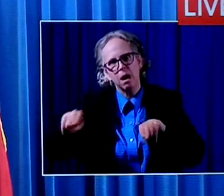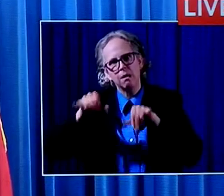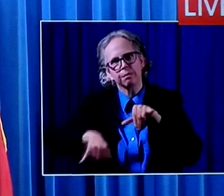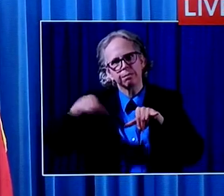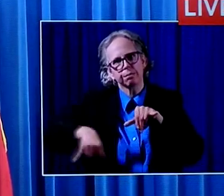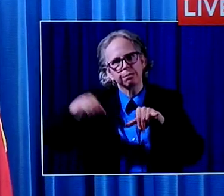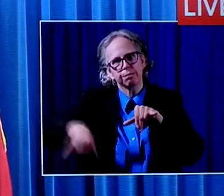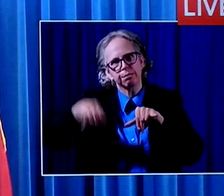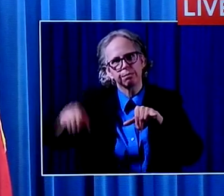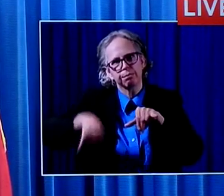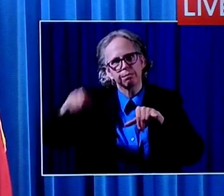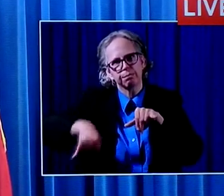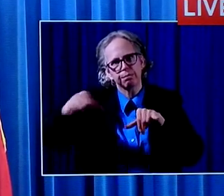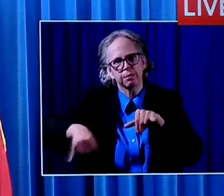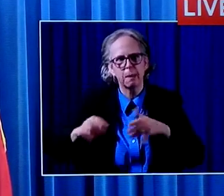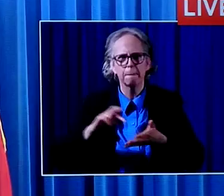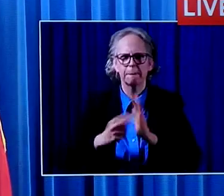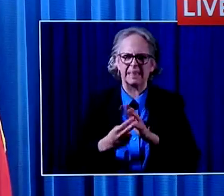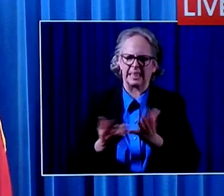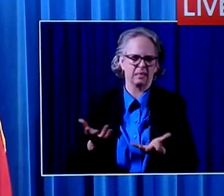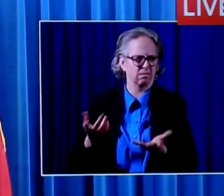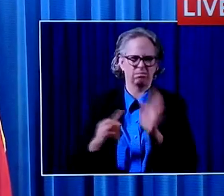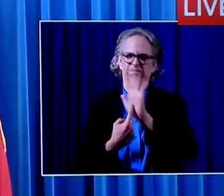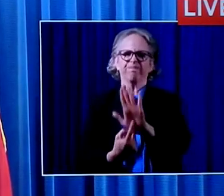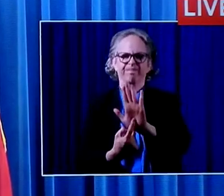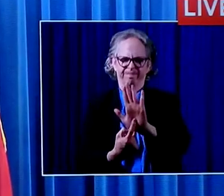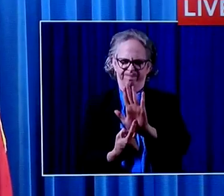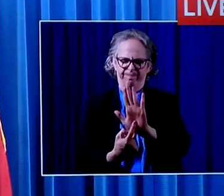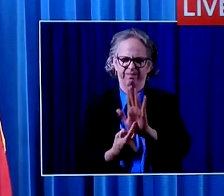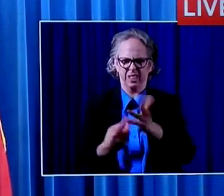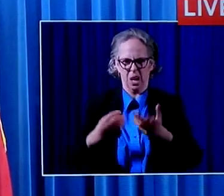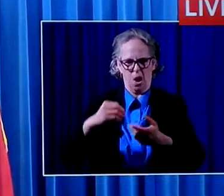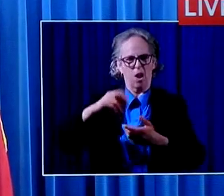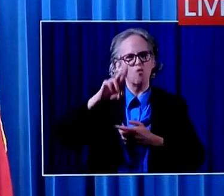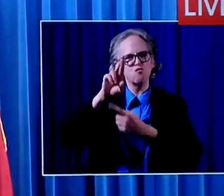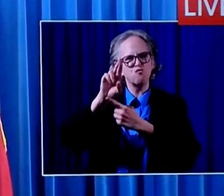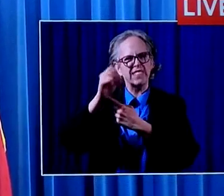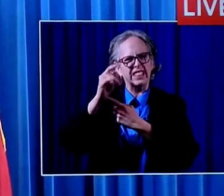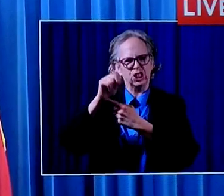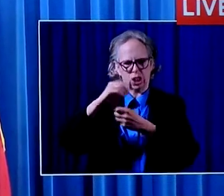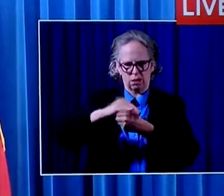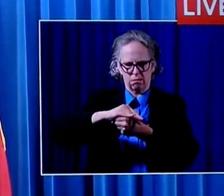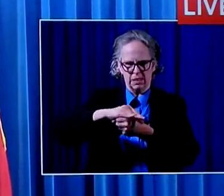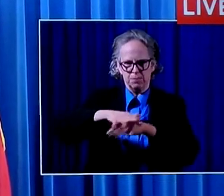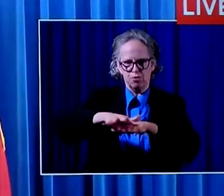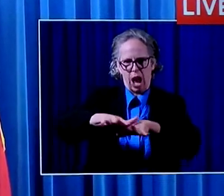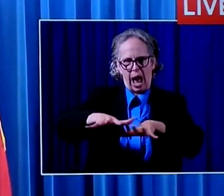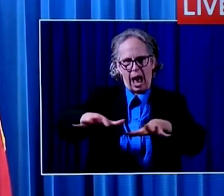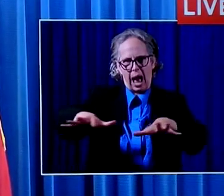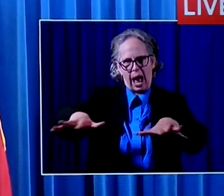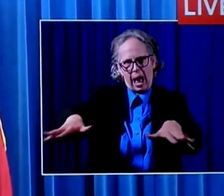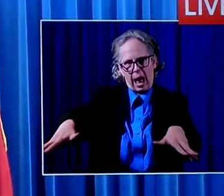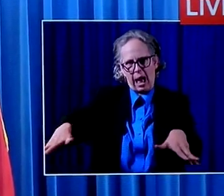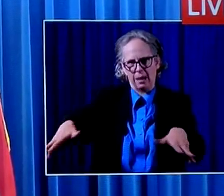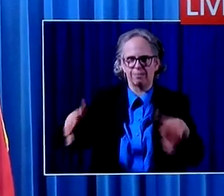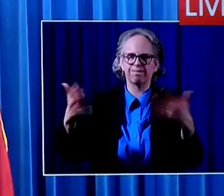that is a regional problem because that's where individuals go regionally for